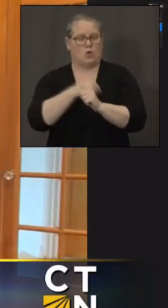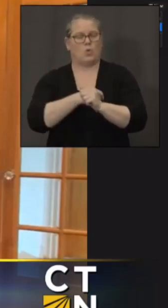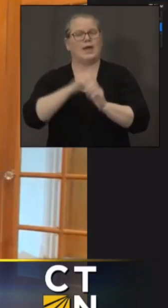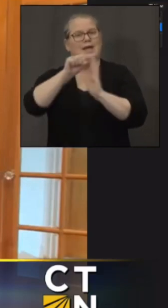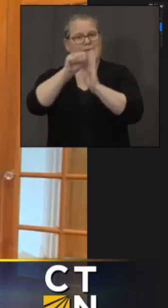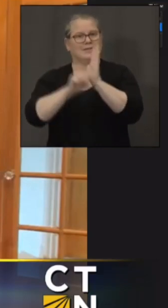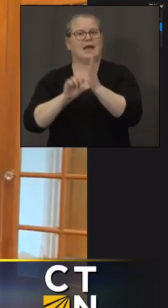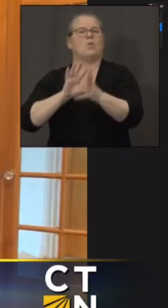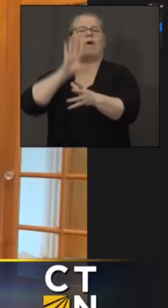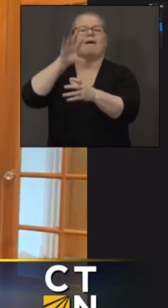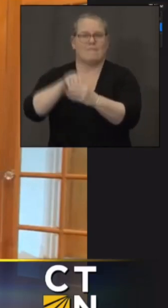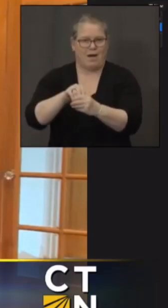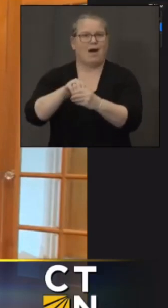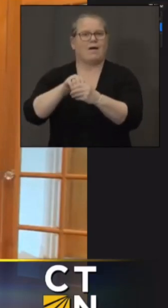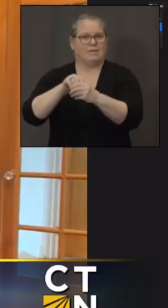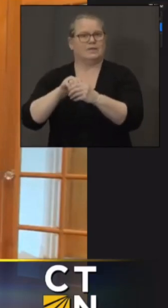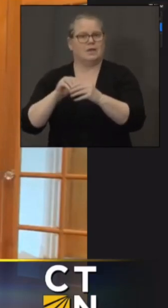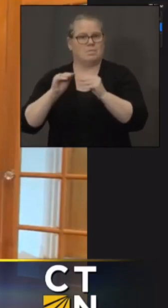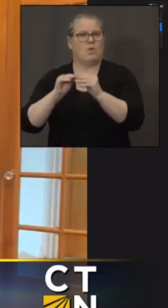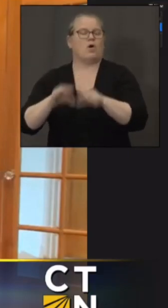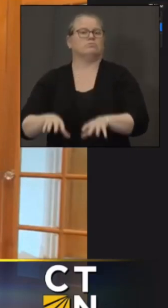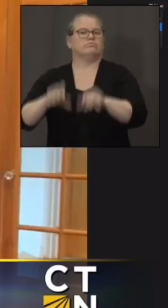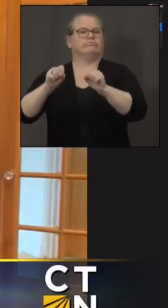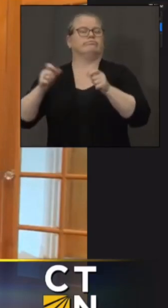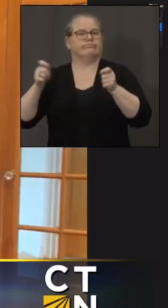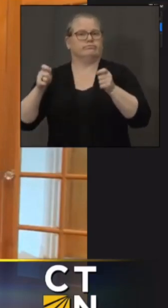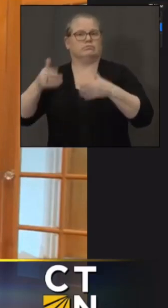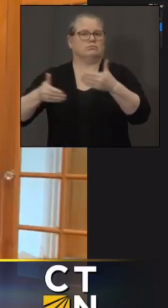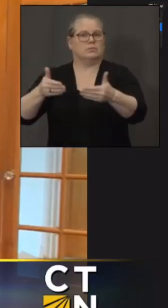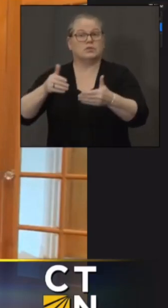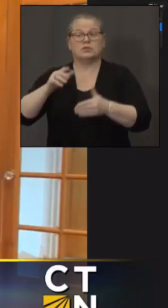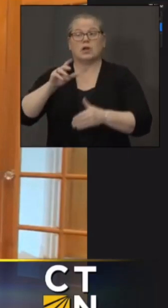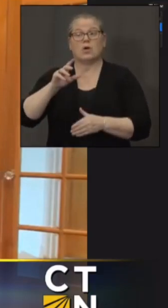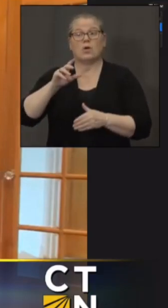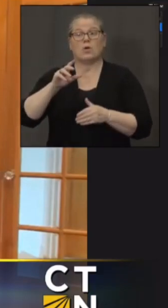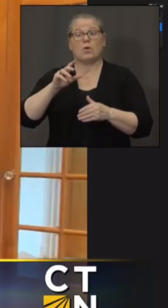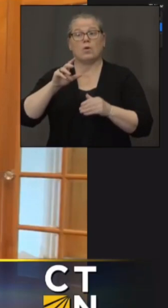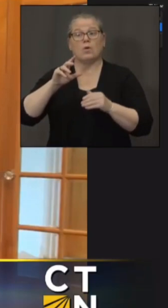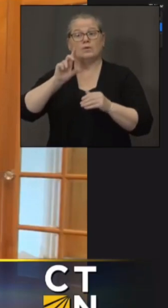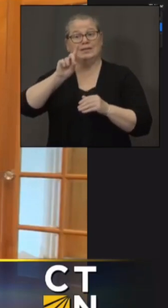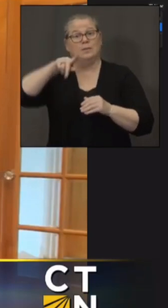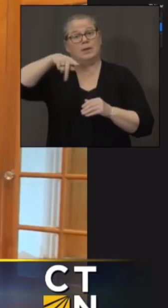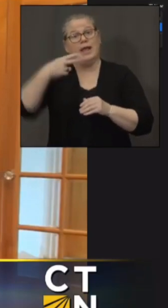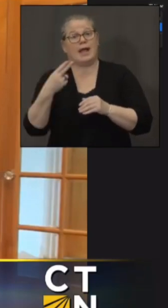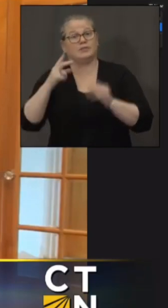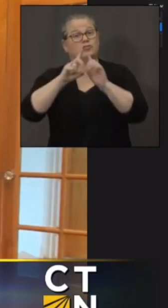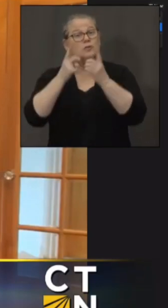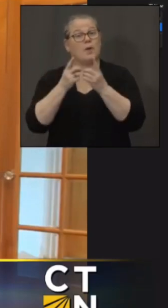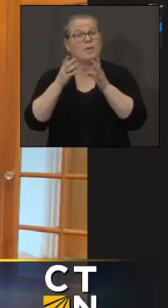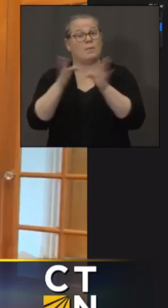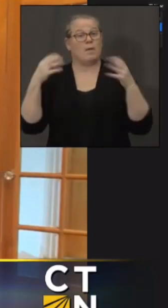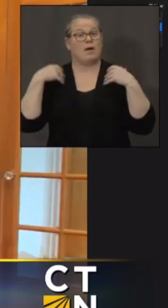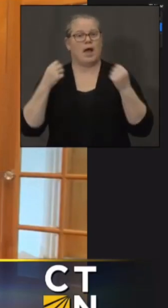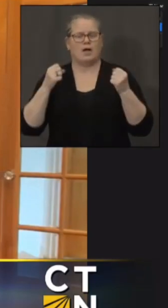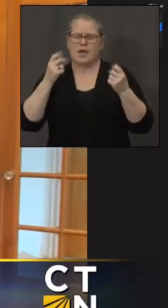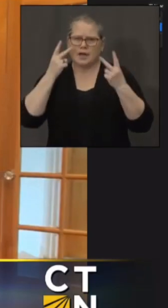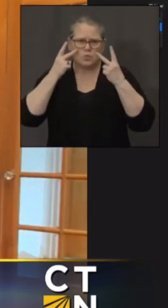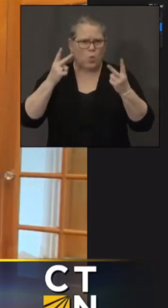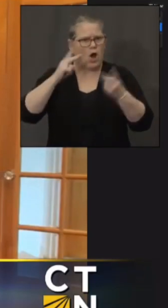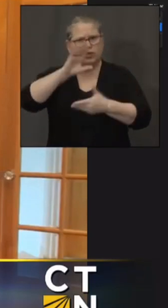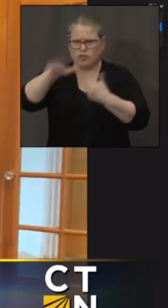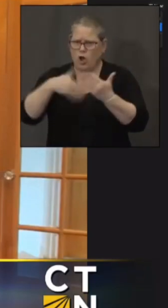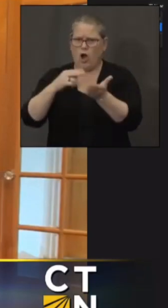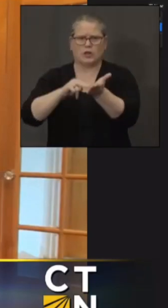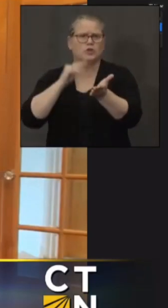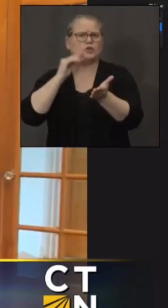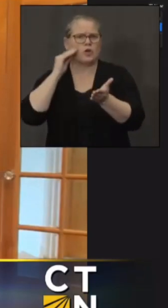action if it's necessary. So the team at DPH is all over this and watching the data at every one of these homes very carefully and stepping in